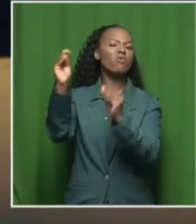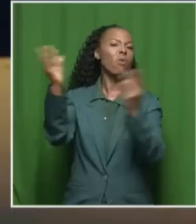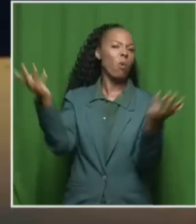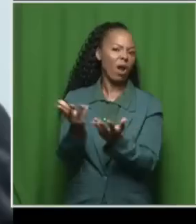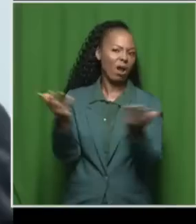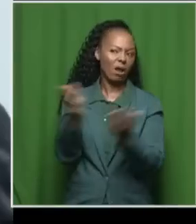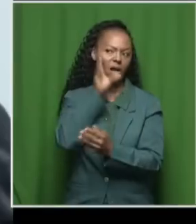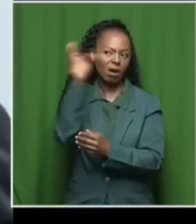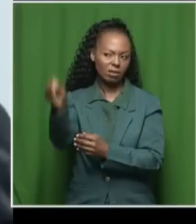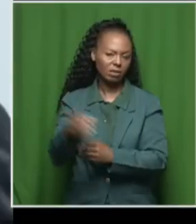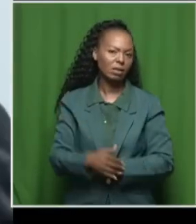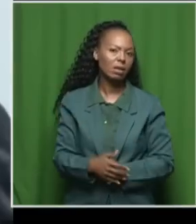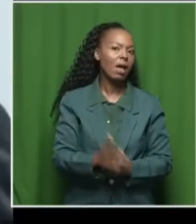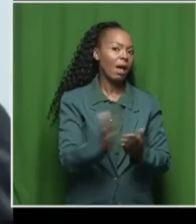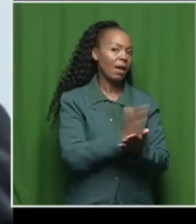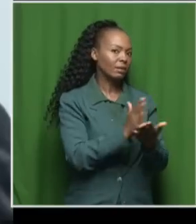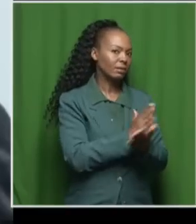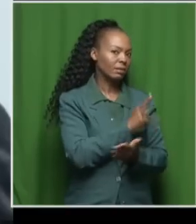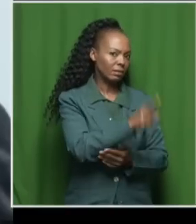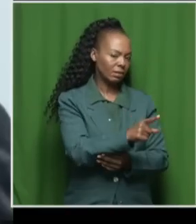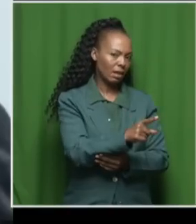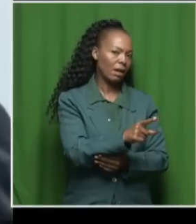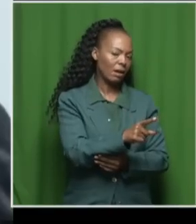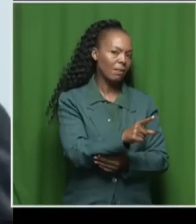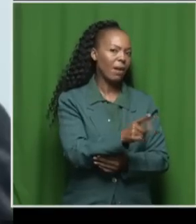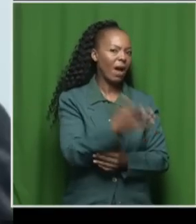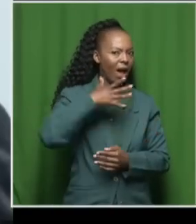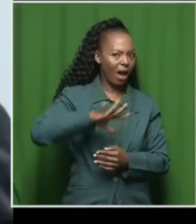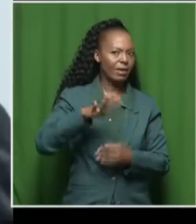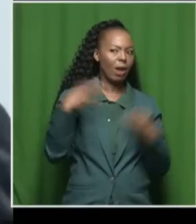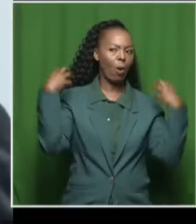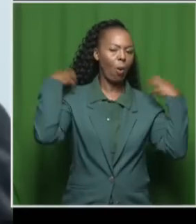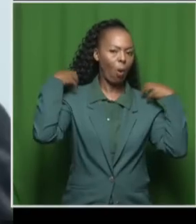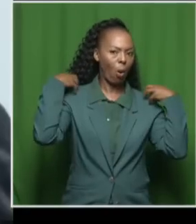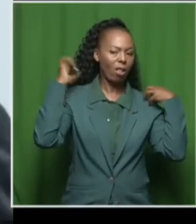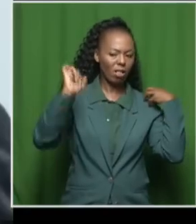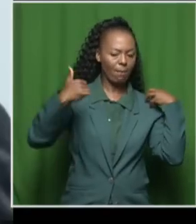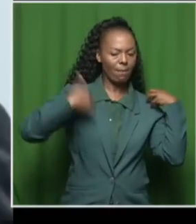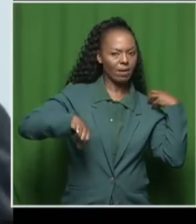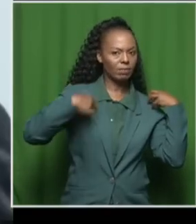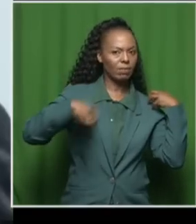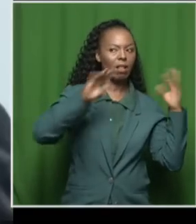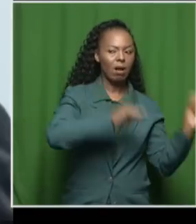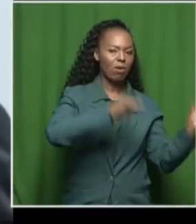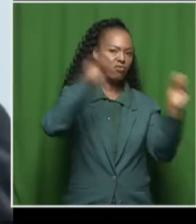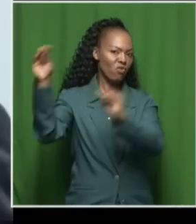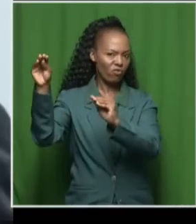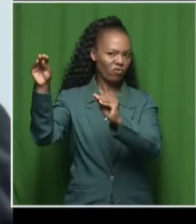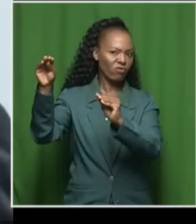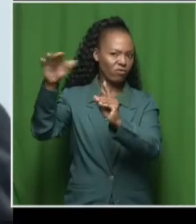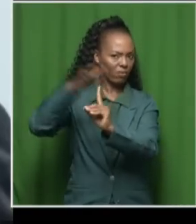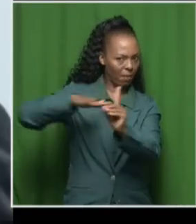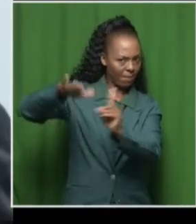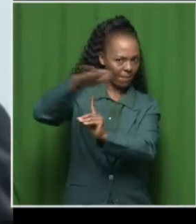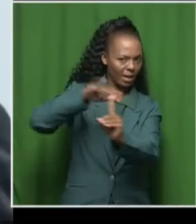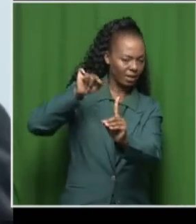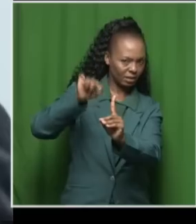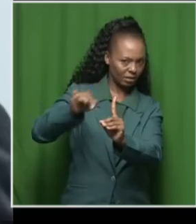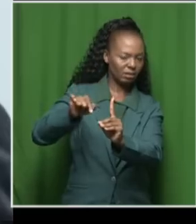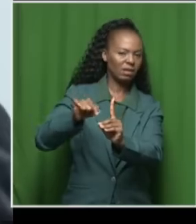Some are in our halls that are owned by municipalities. And we are providing them some